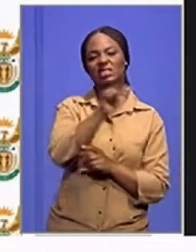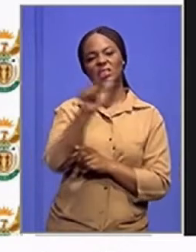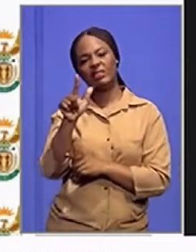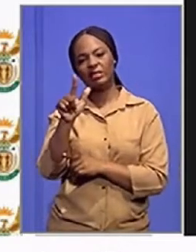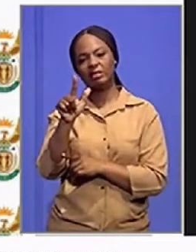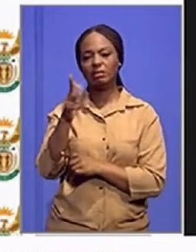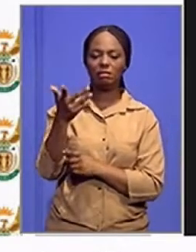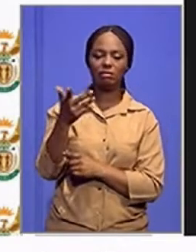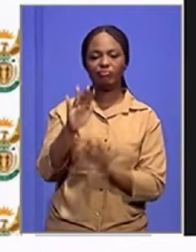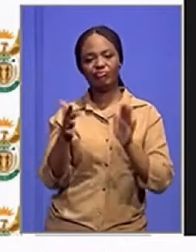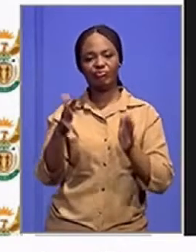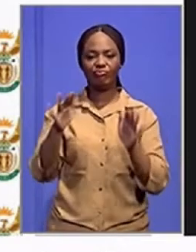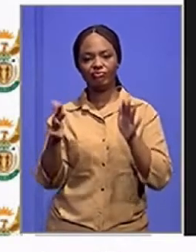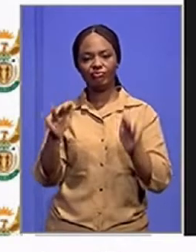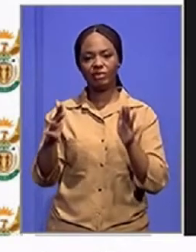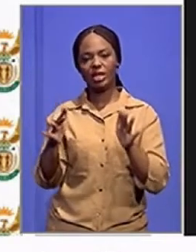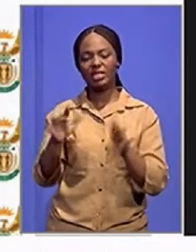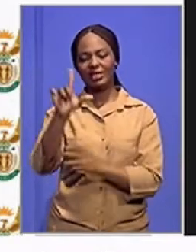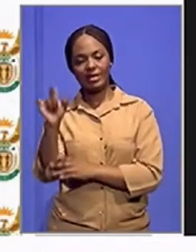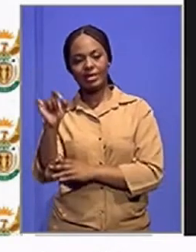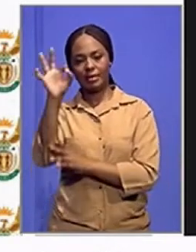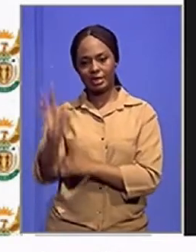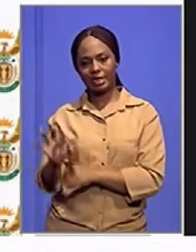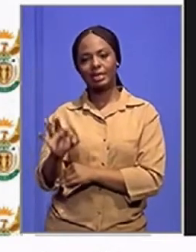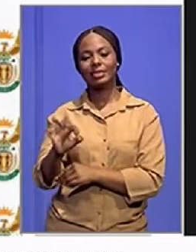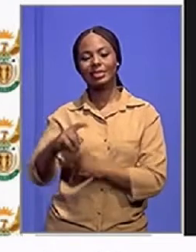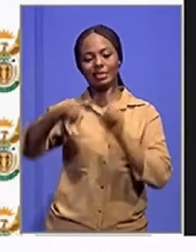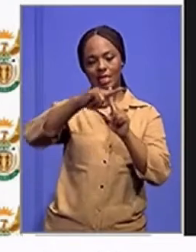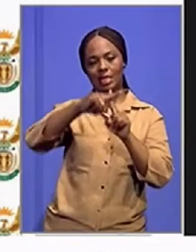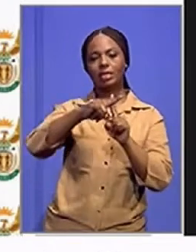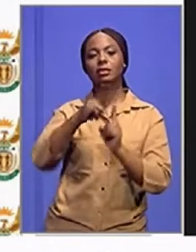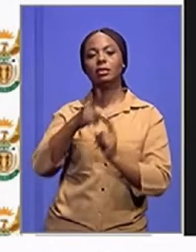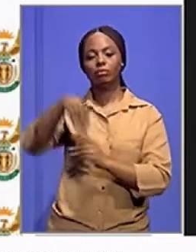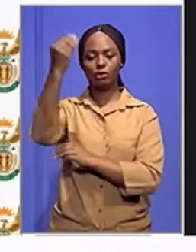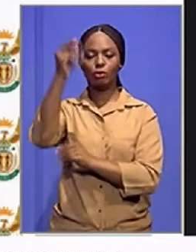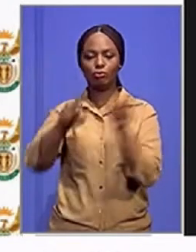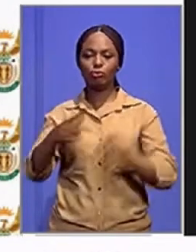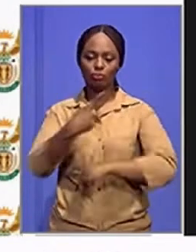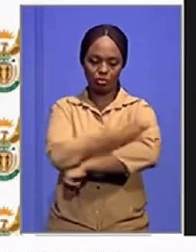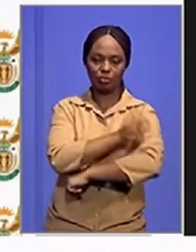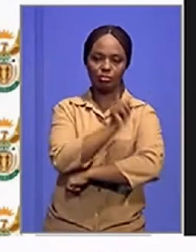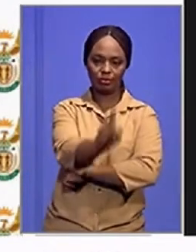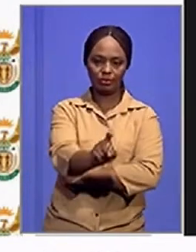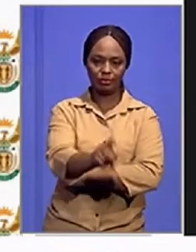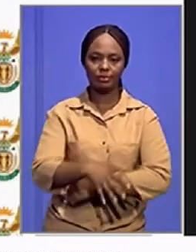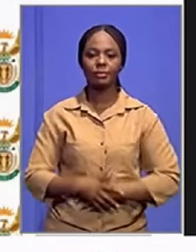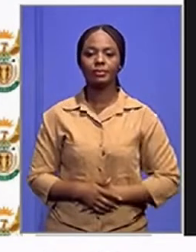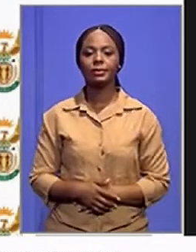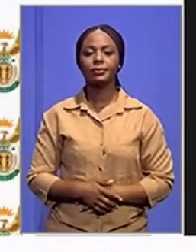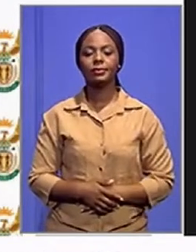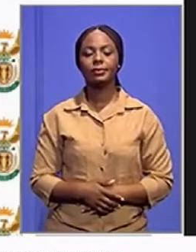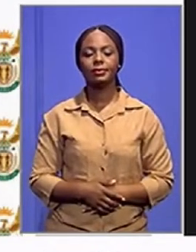up to 70 percent of the adult population to be vaccinated. Now,